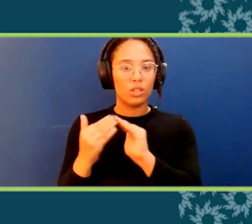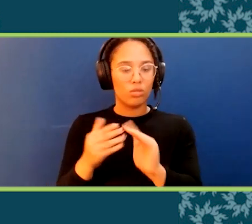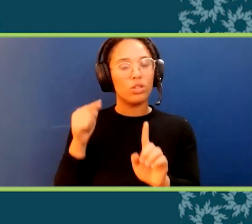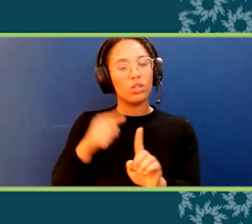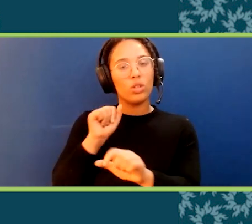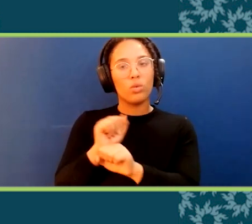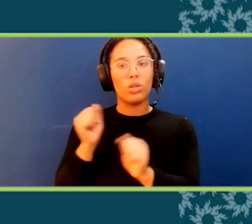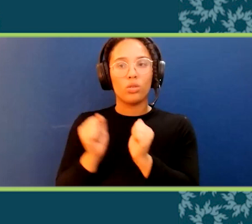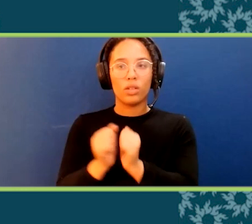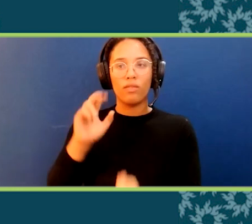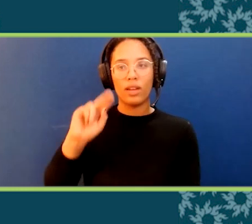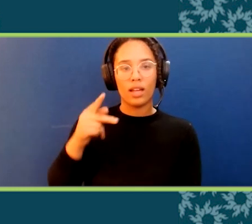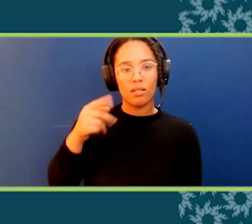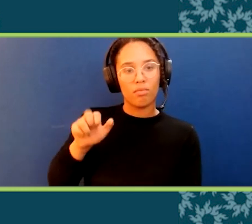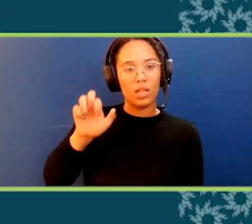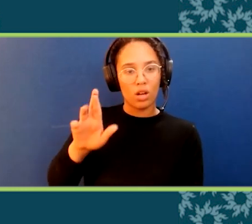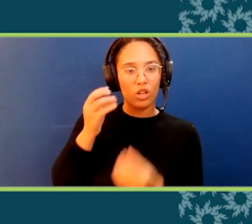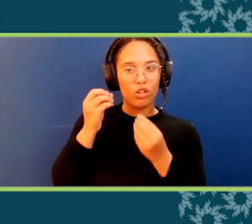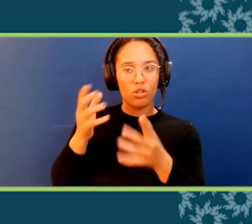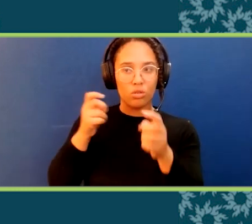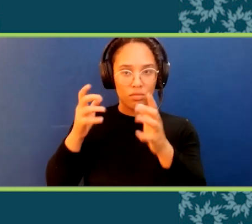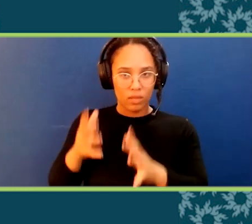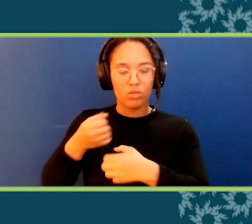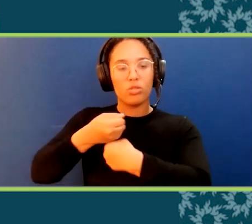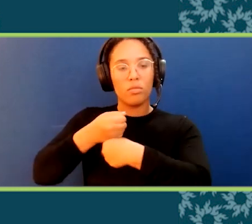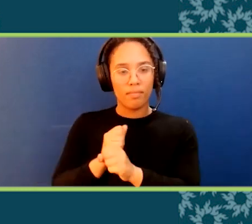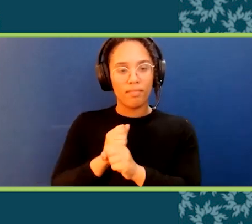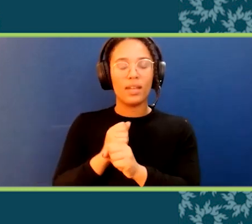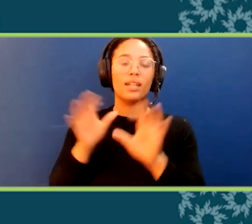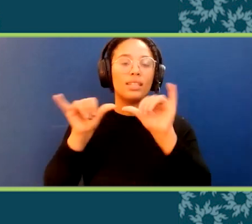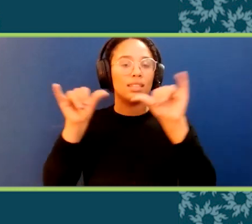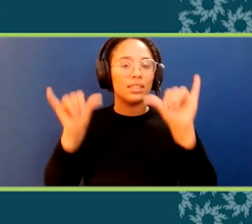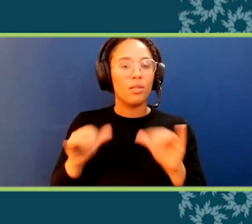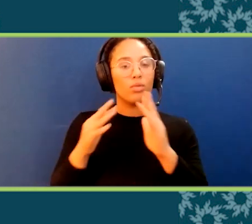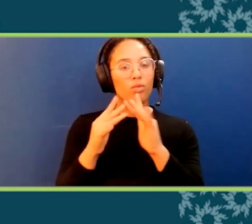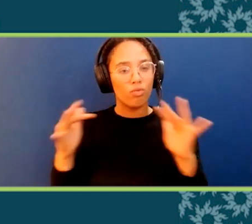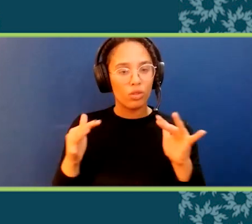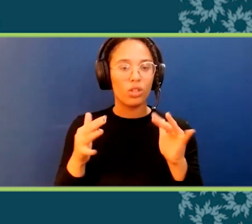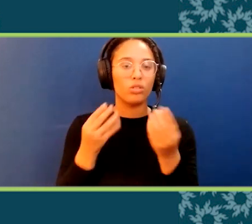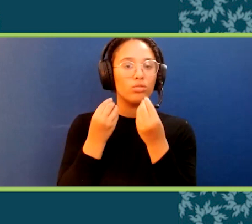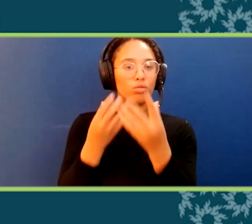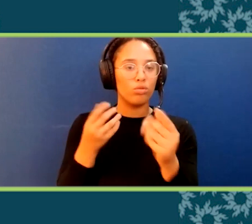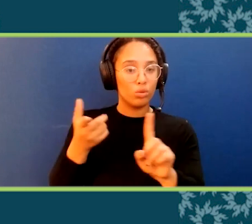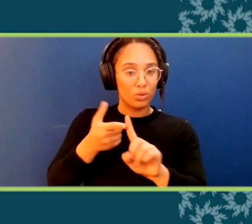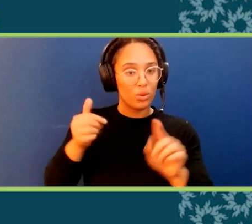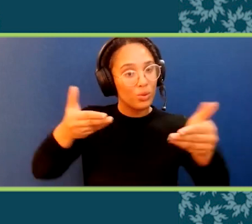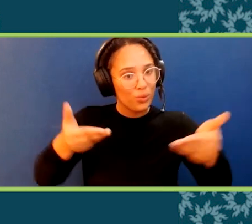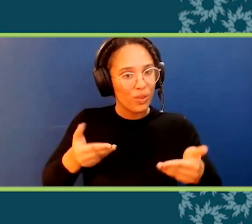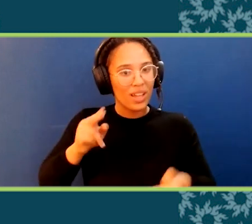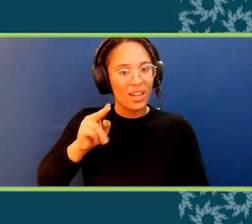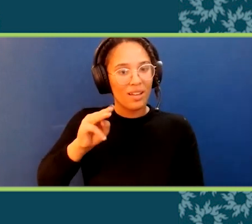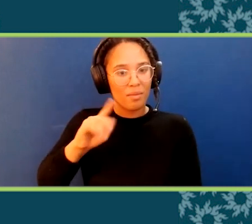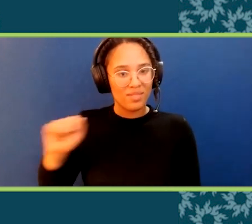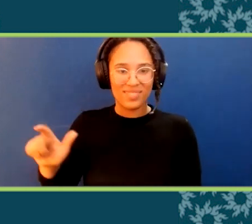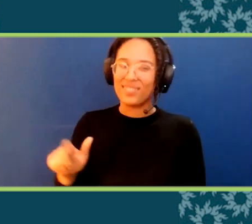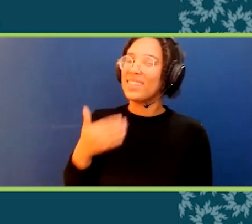a system for diversifying news sources. Welcome, Minal. Welcome. Thank you. This is